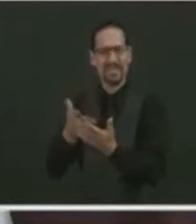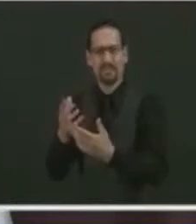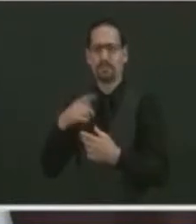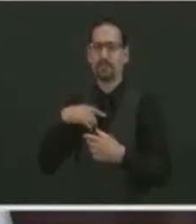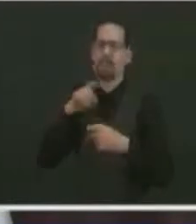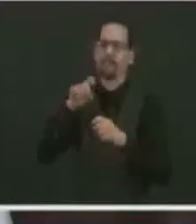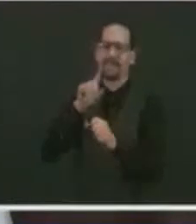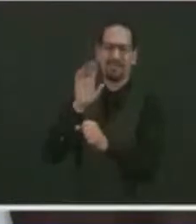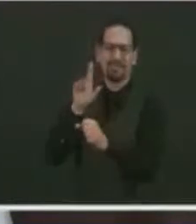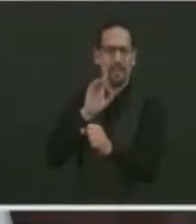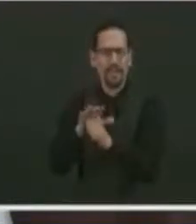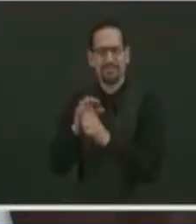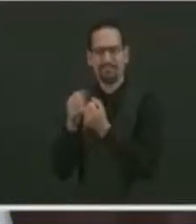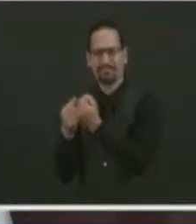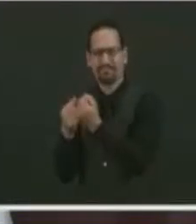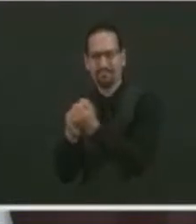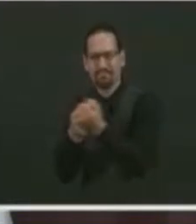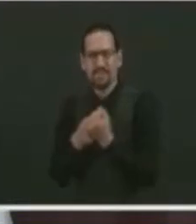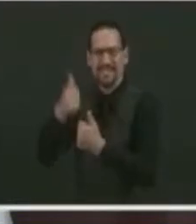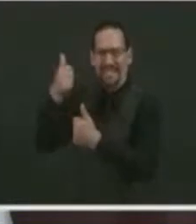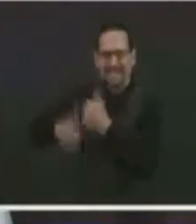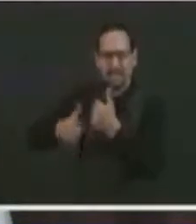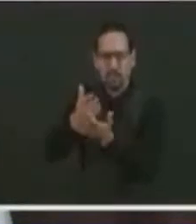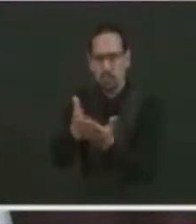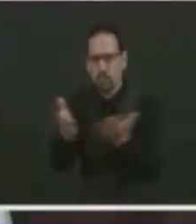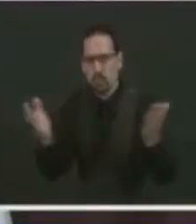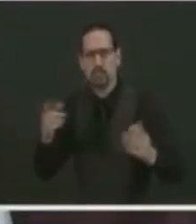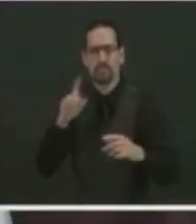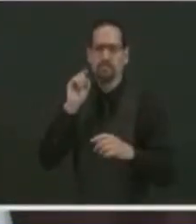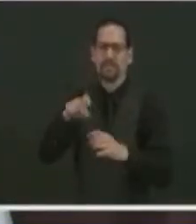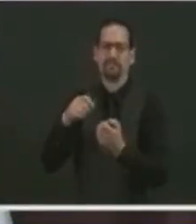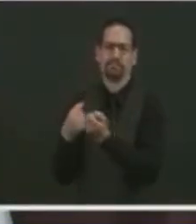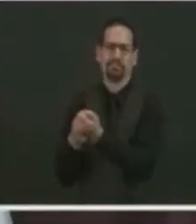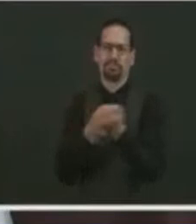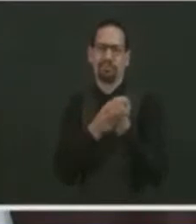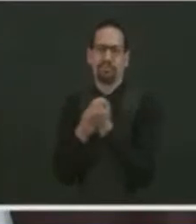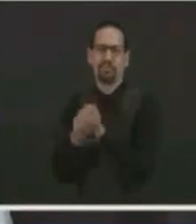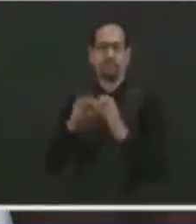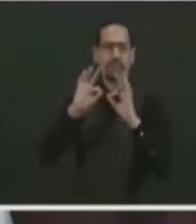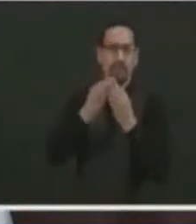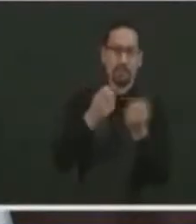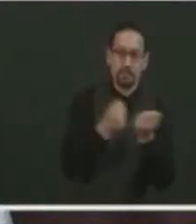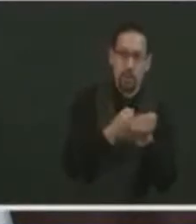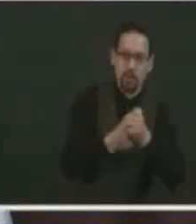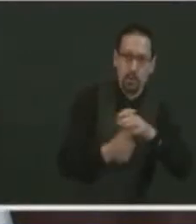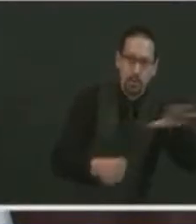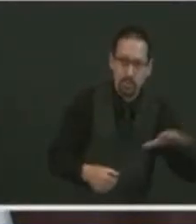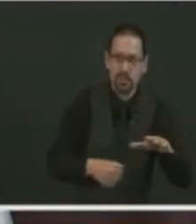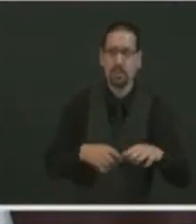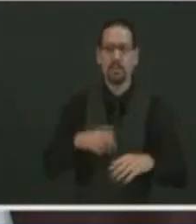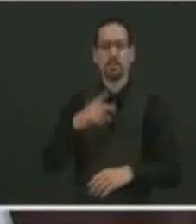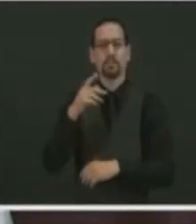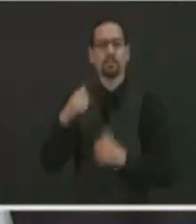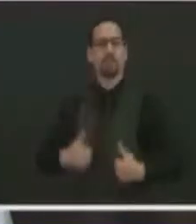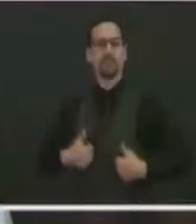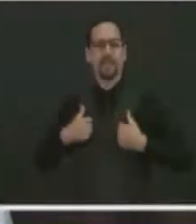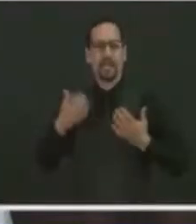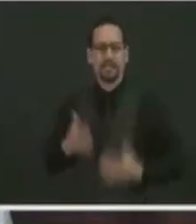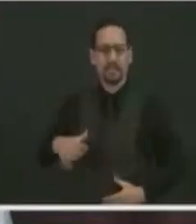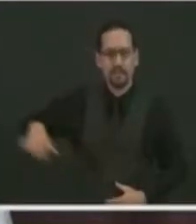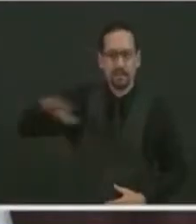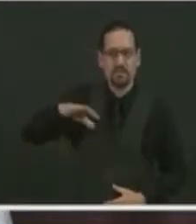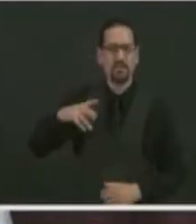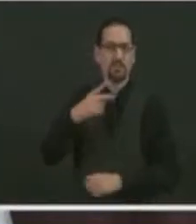second family for the residents in the nursing homes, knowing how challenging it is without having visitors who were